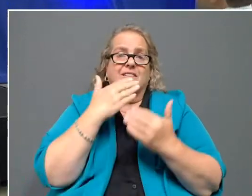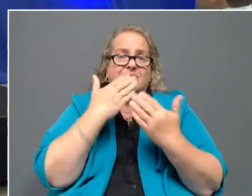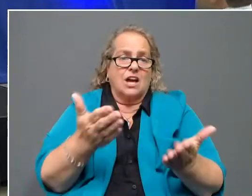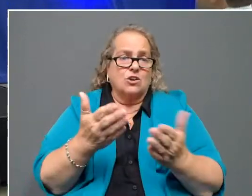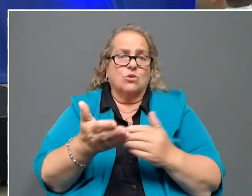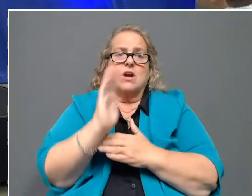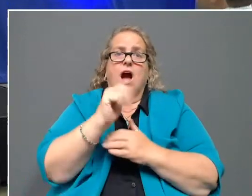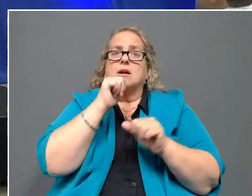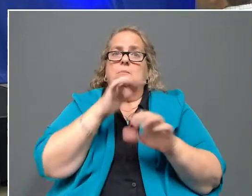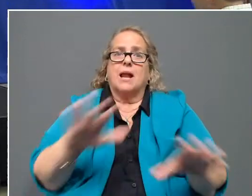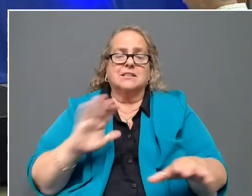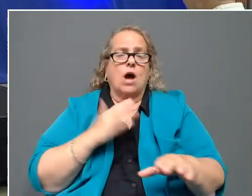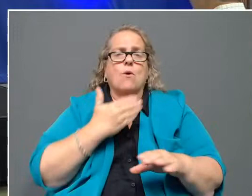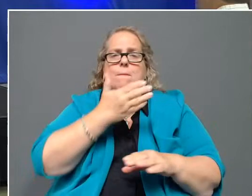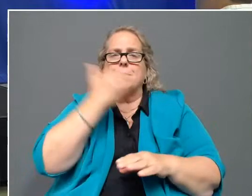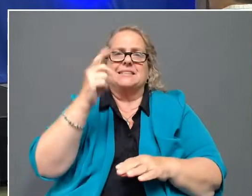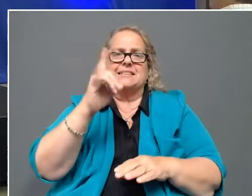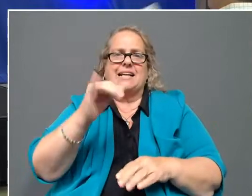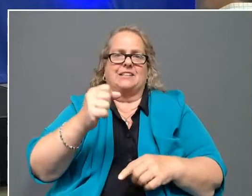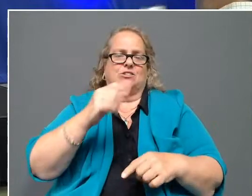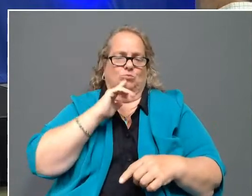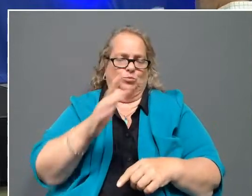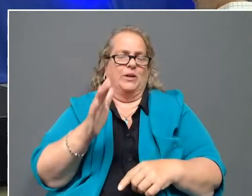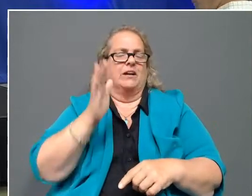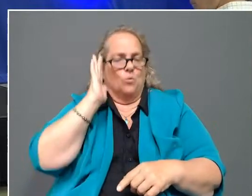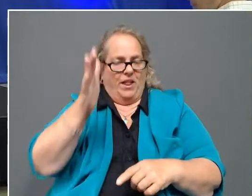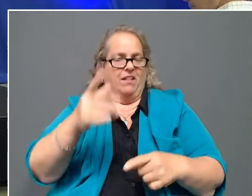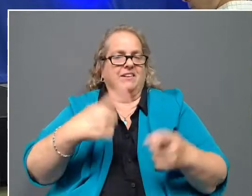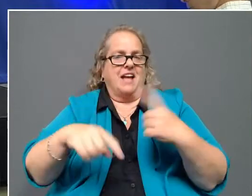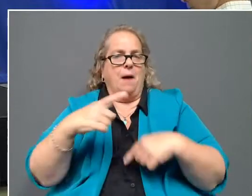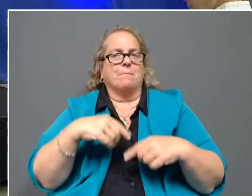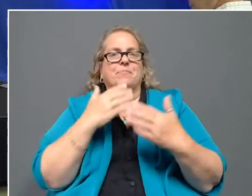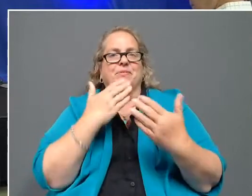best days are yet to come. Thanks.